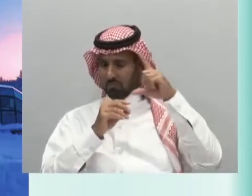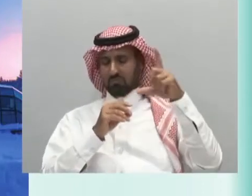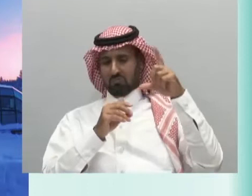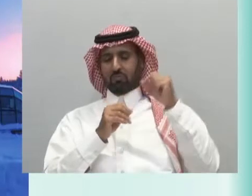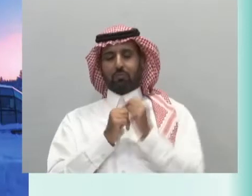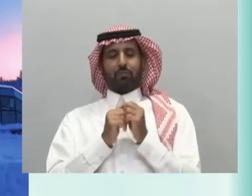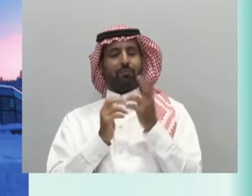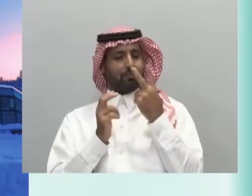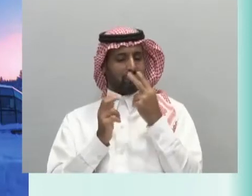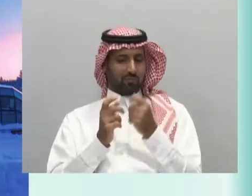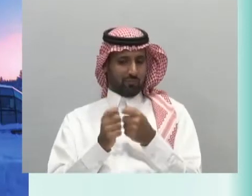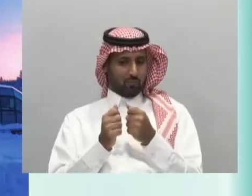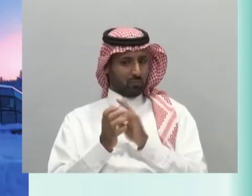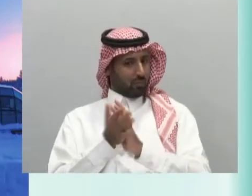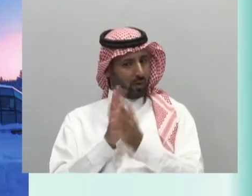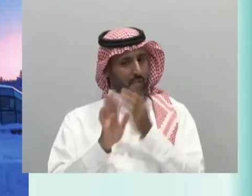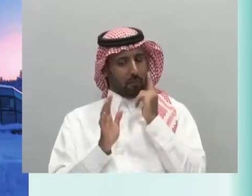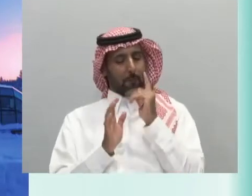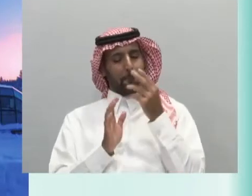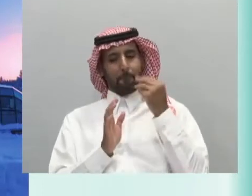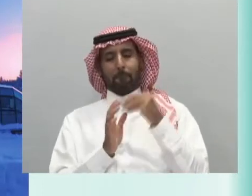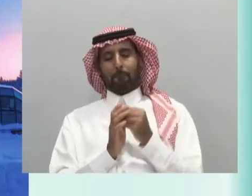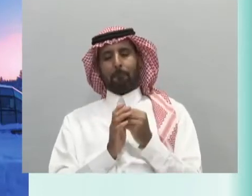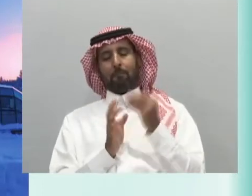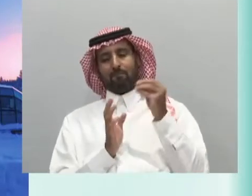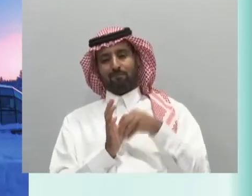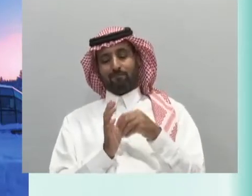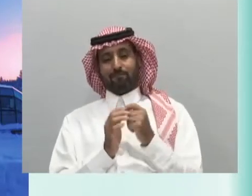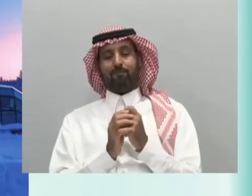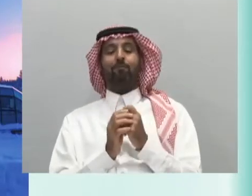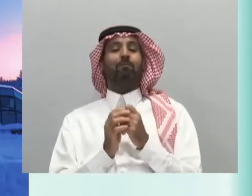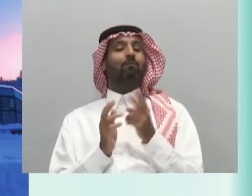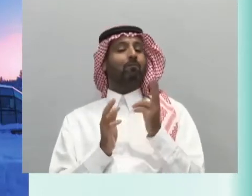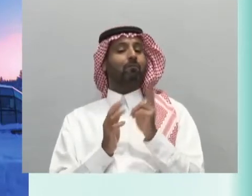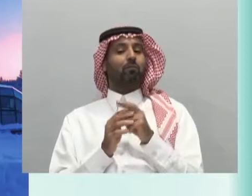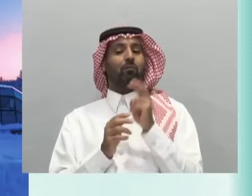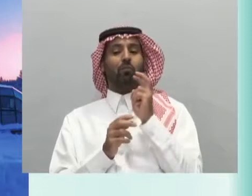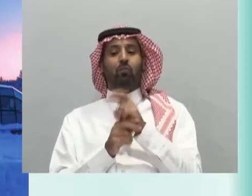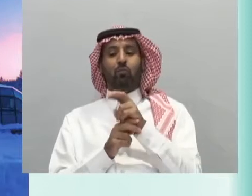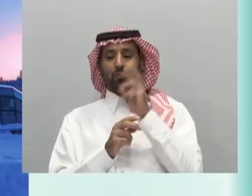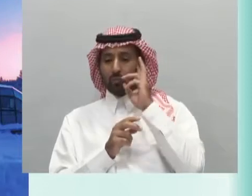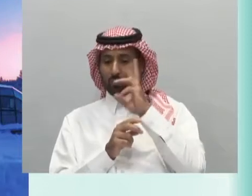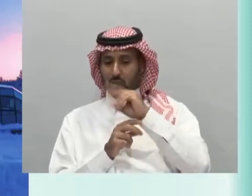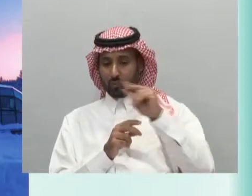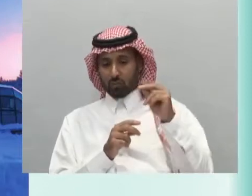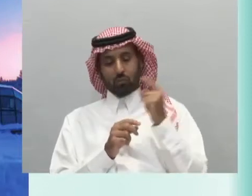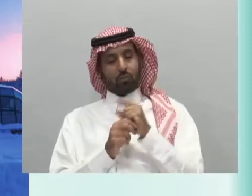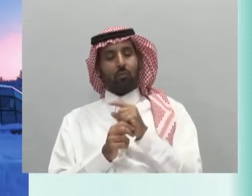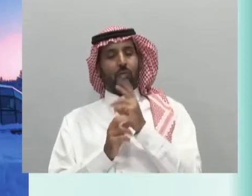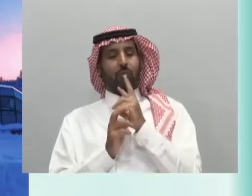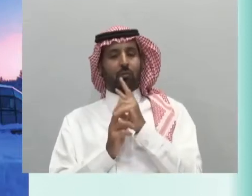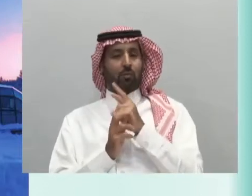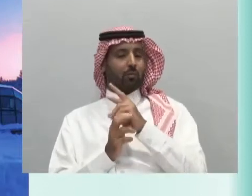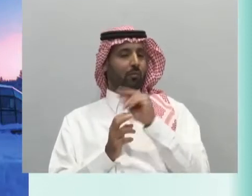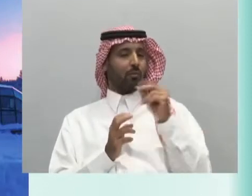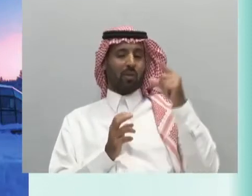cheap hotel, you can rent or you can get this kind of accommodation, which is called